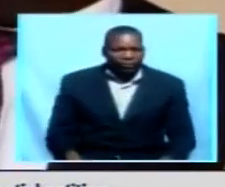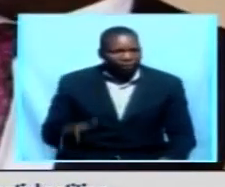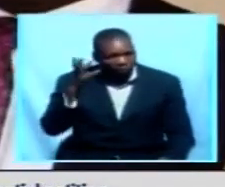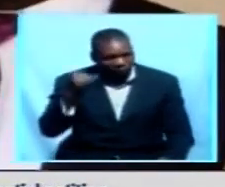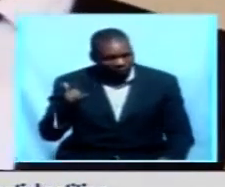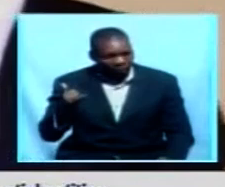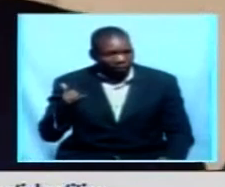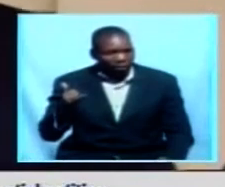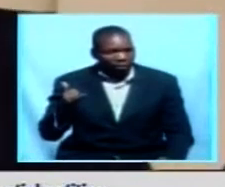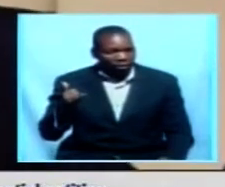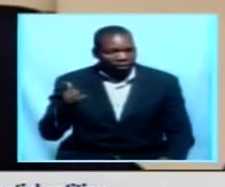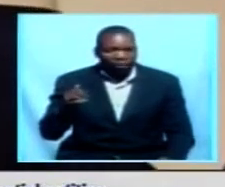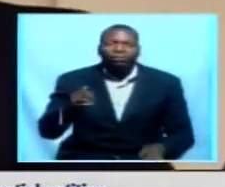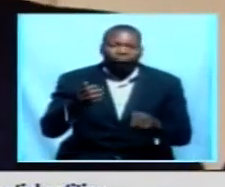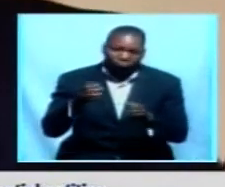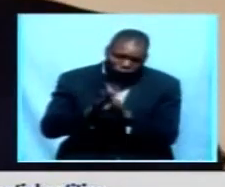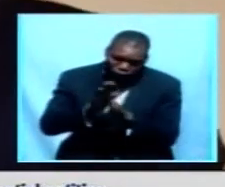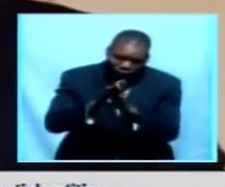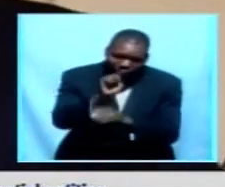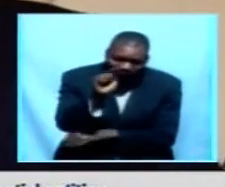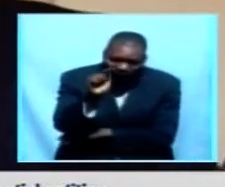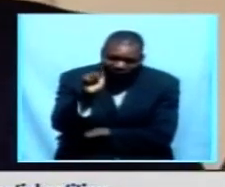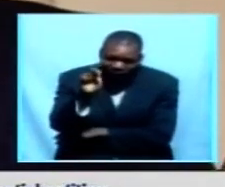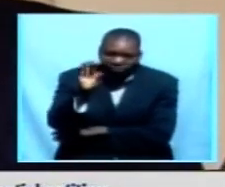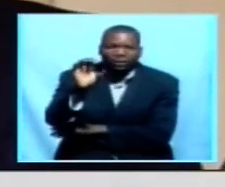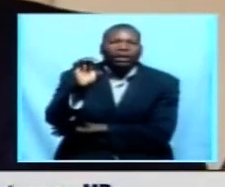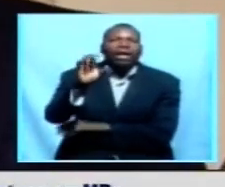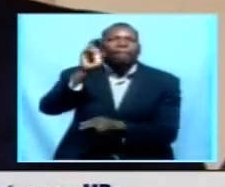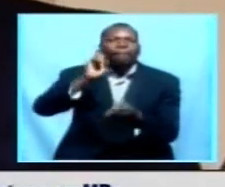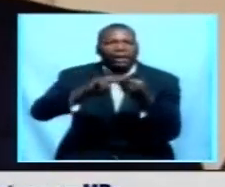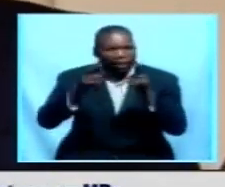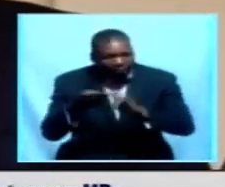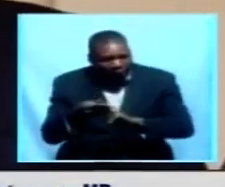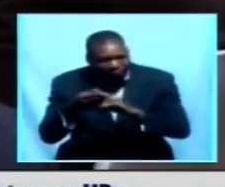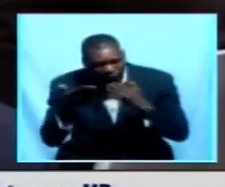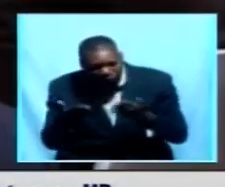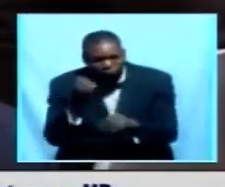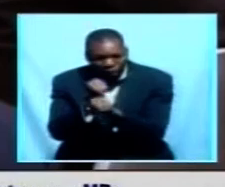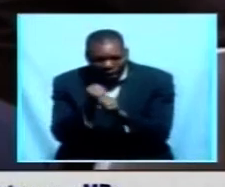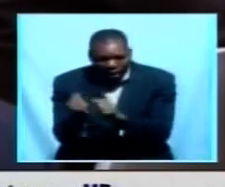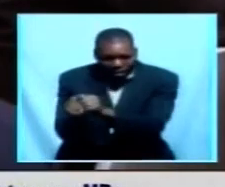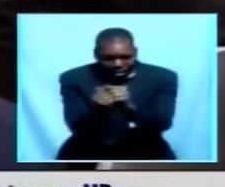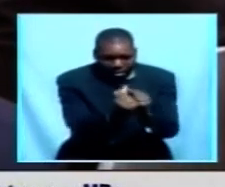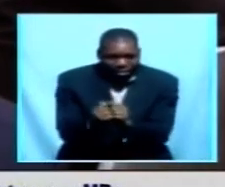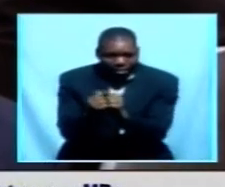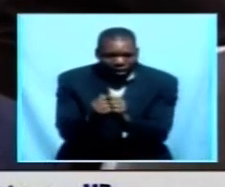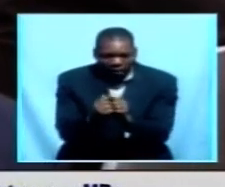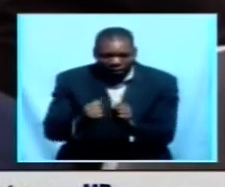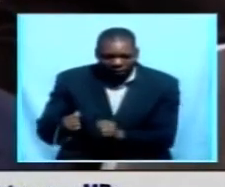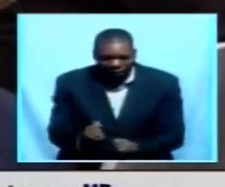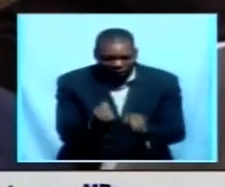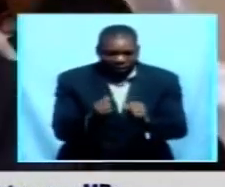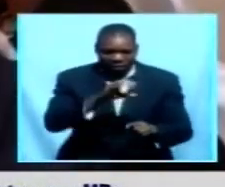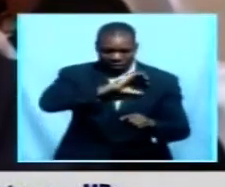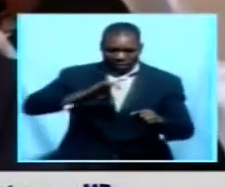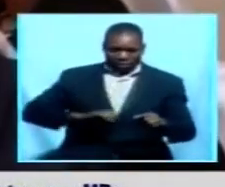that ZNBC pursues and looks at partnerships and collaborations as part of our corporate strategy. And so we